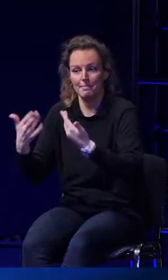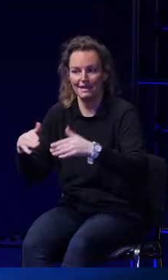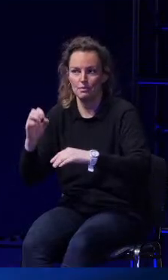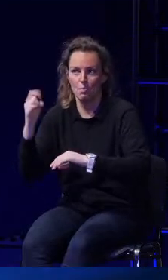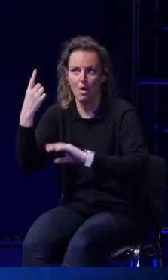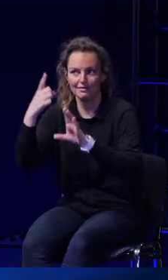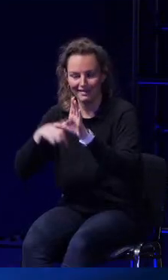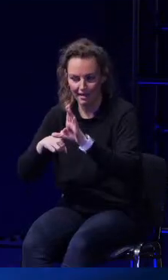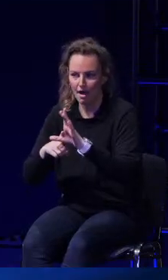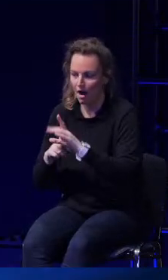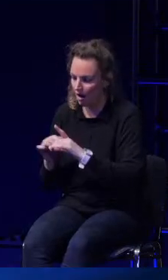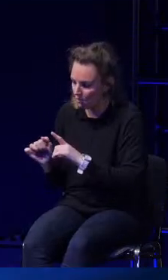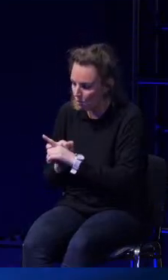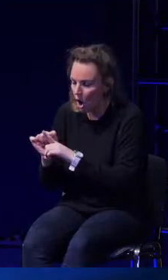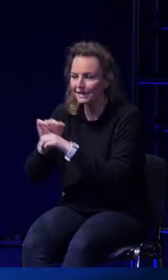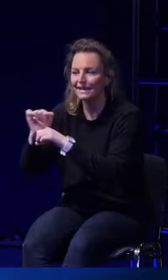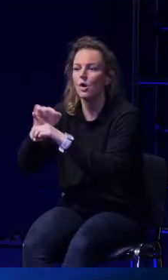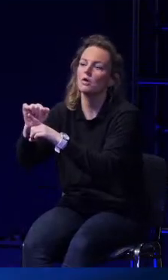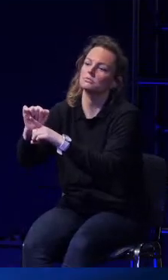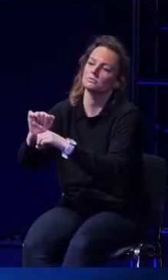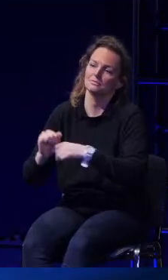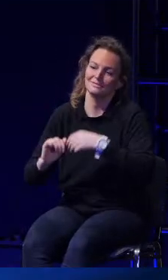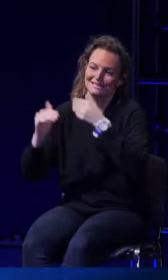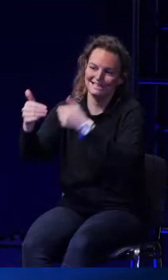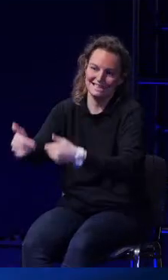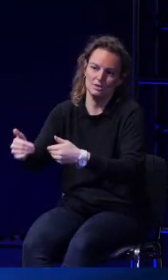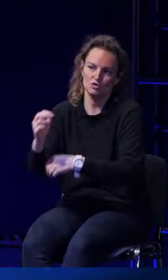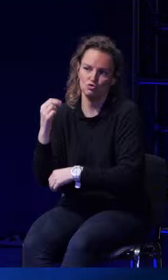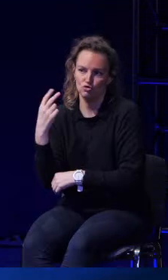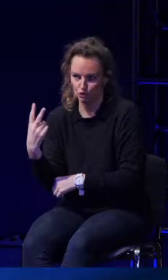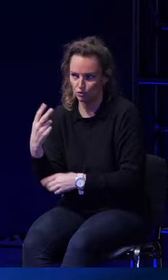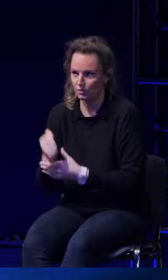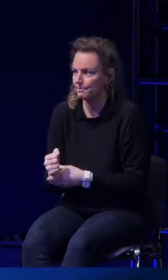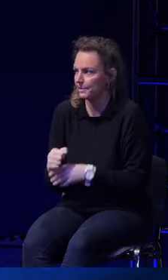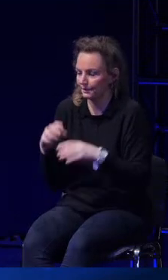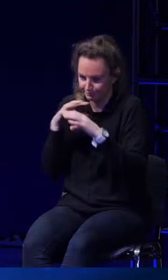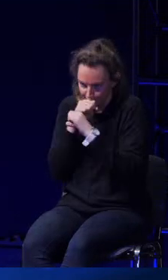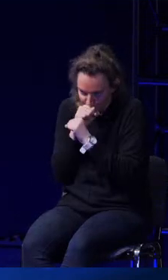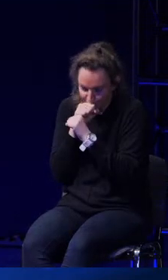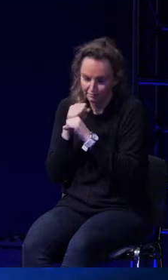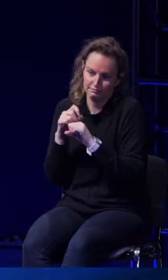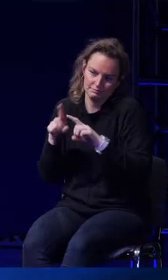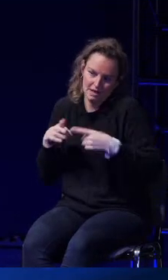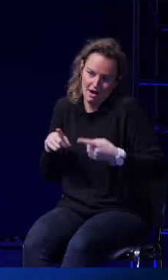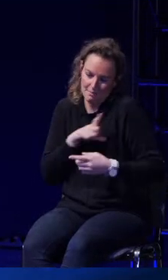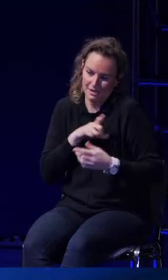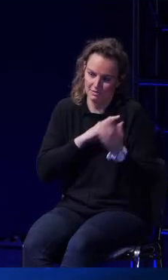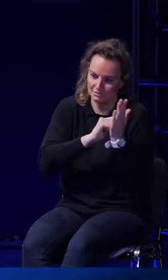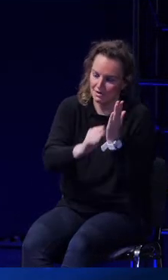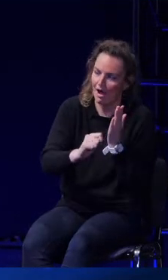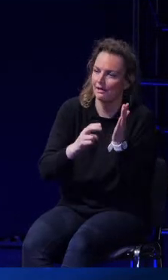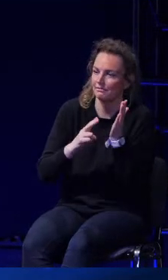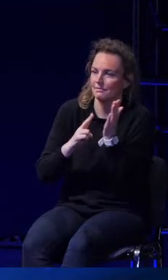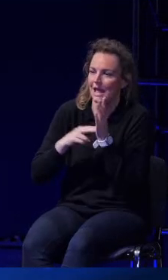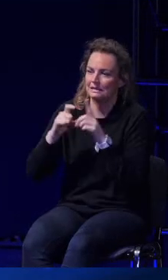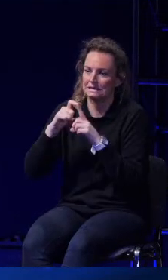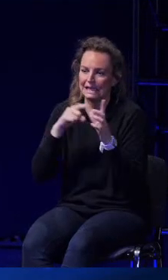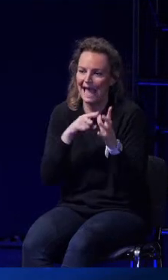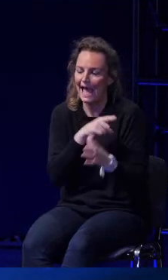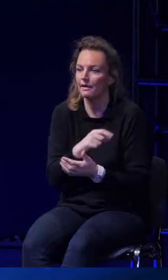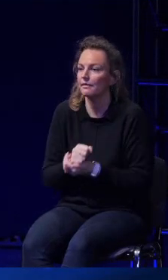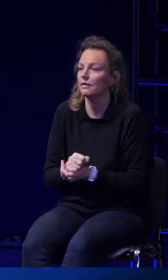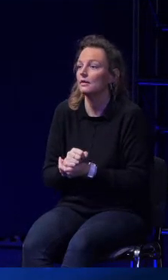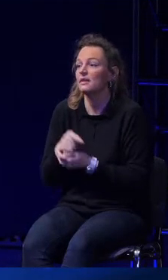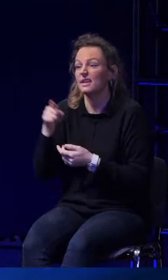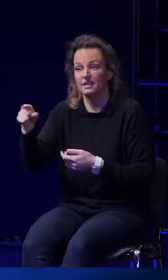season 2 of Hijack, which we're all under NDA on, so we can't say much more than it's still called Hijack. It's on